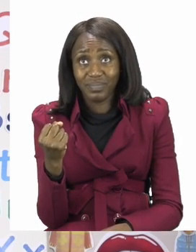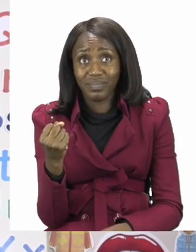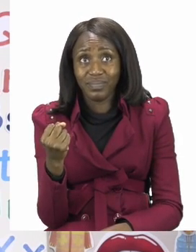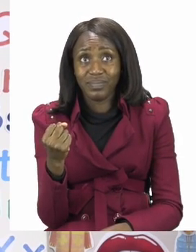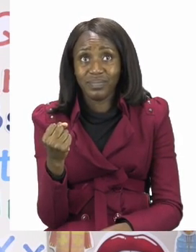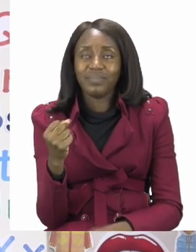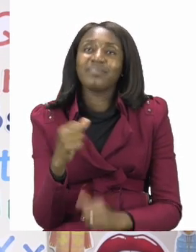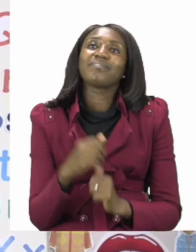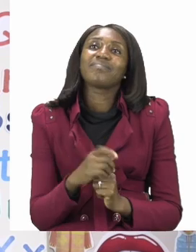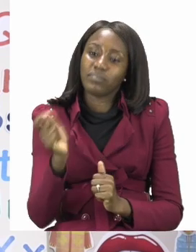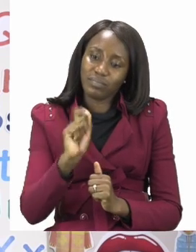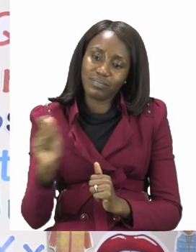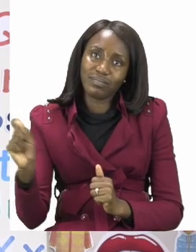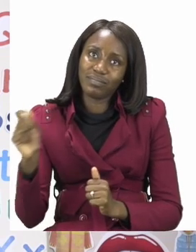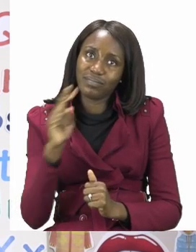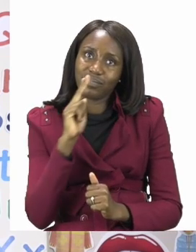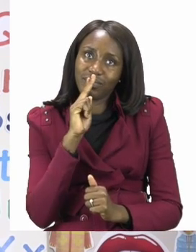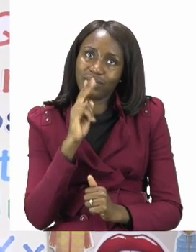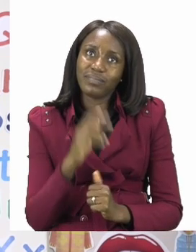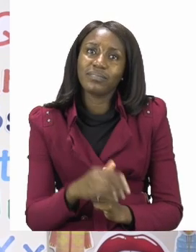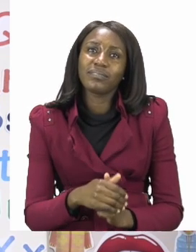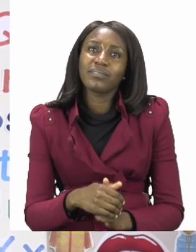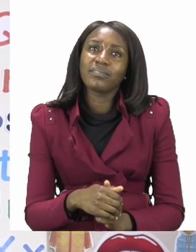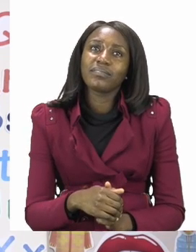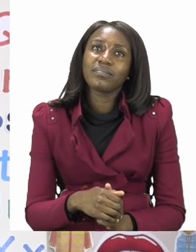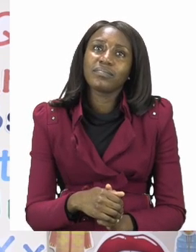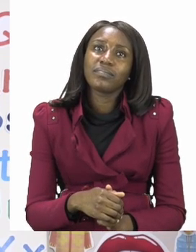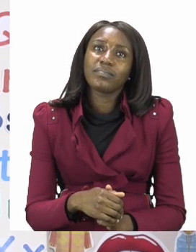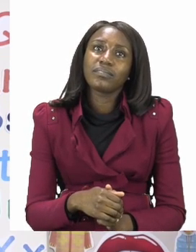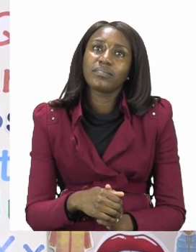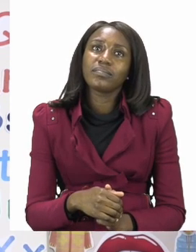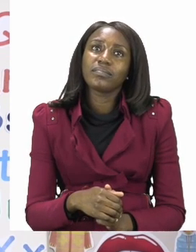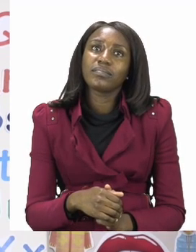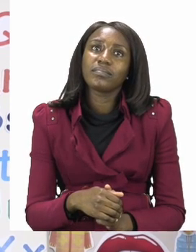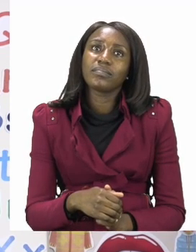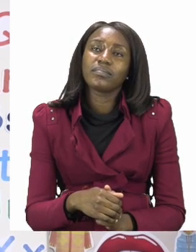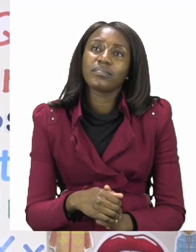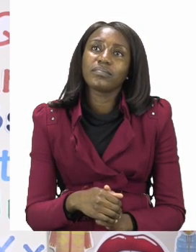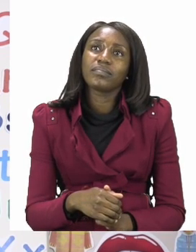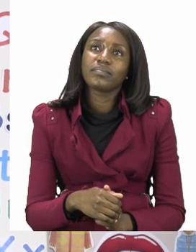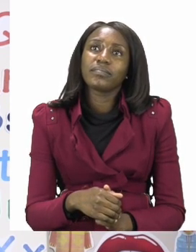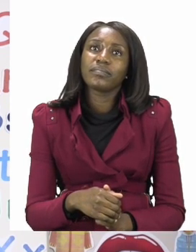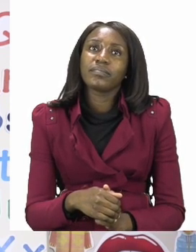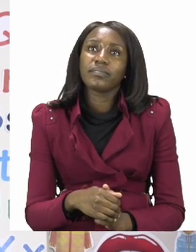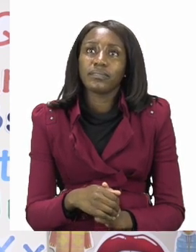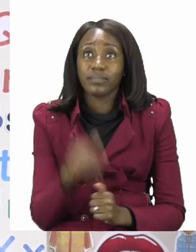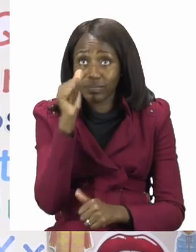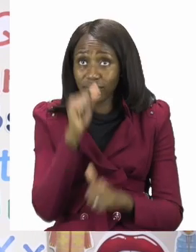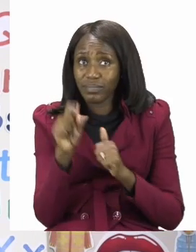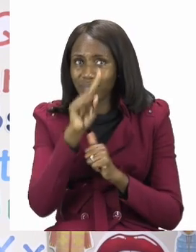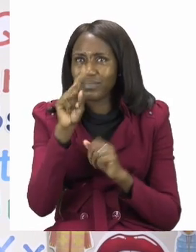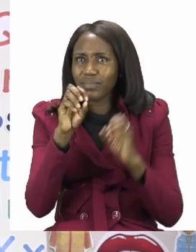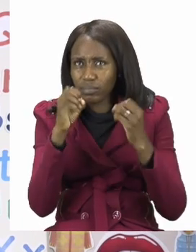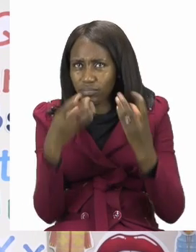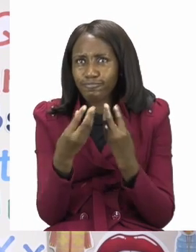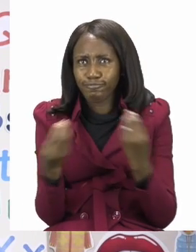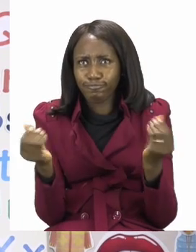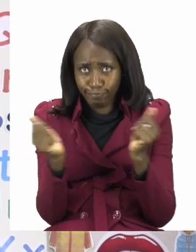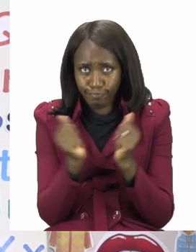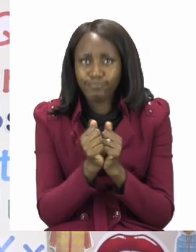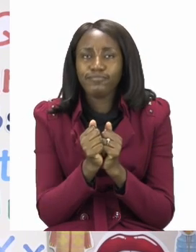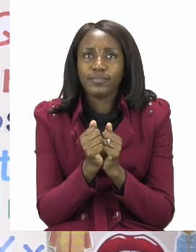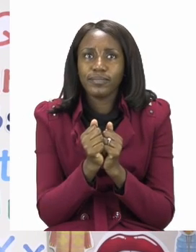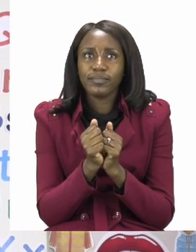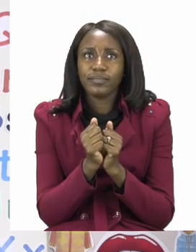the total. Remember, we are looking for all together for the equal sign.